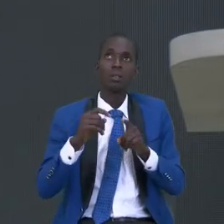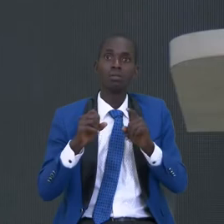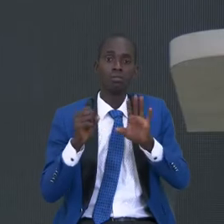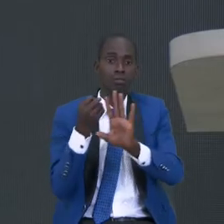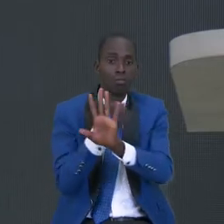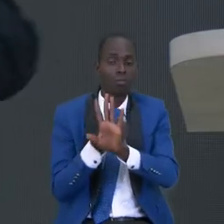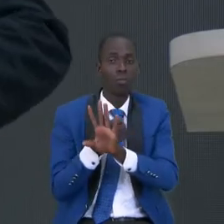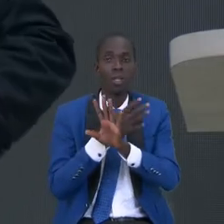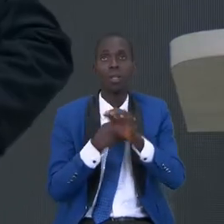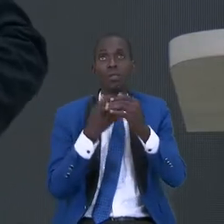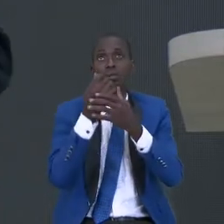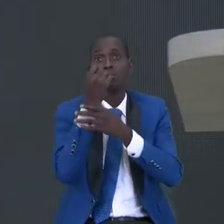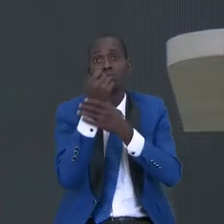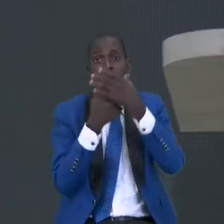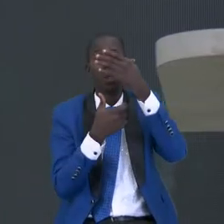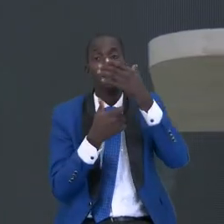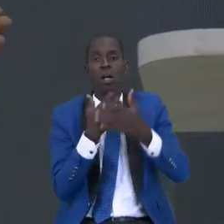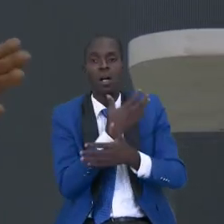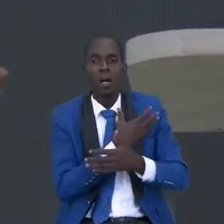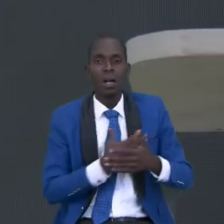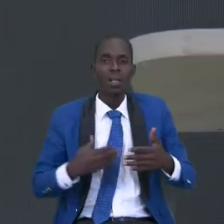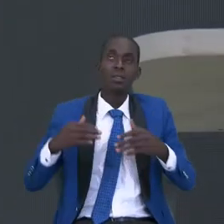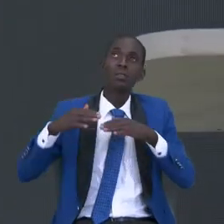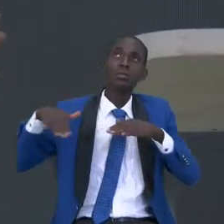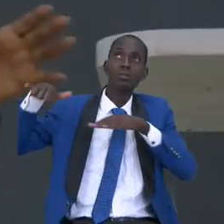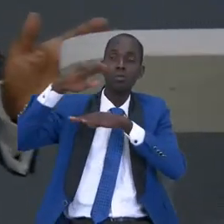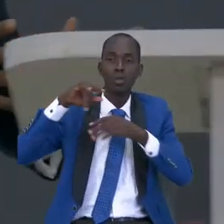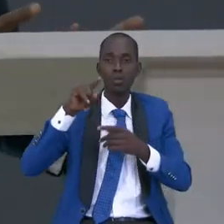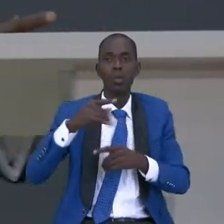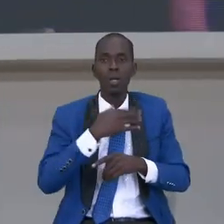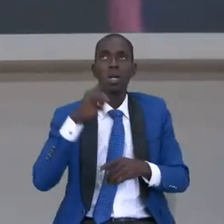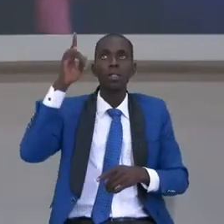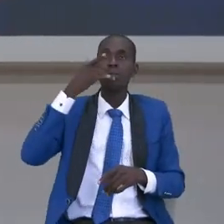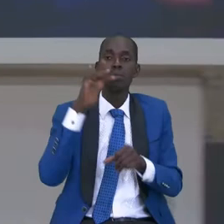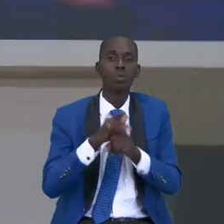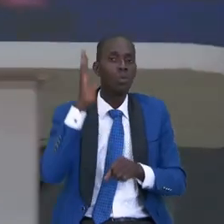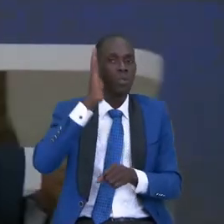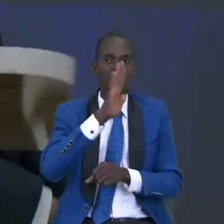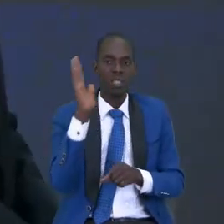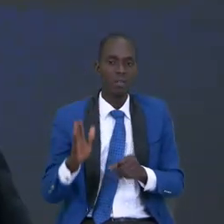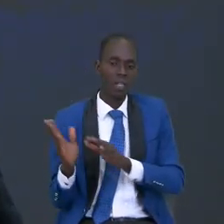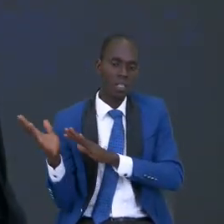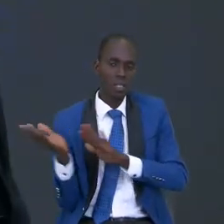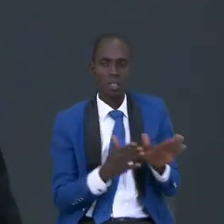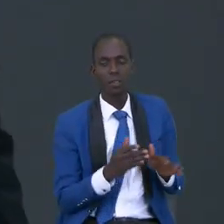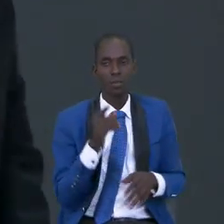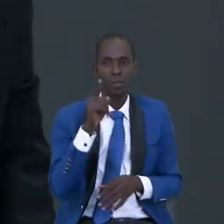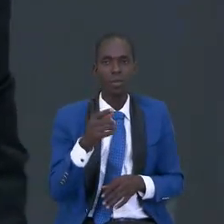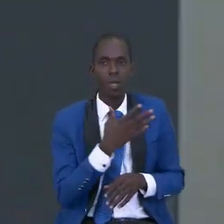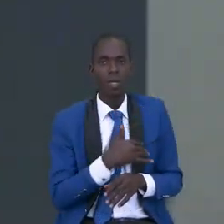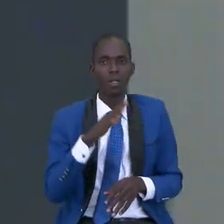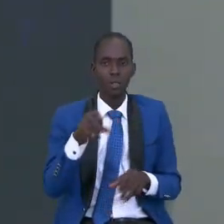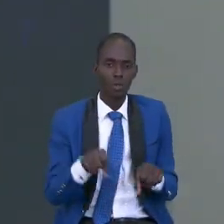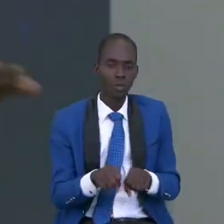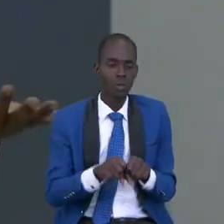of an eagle above you. And he says, I will never leave you, I will never forsake you, and that your shoe shall be that